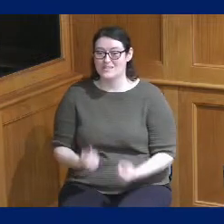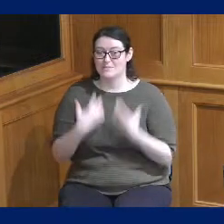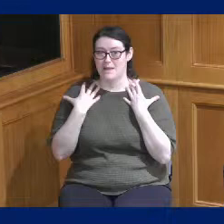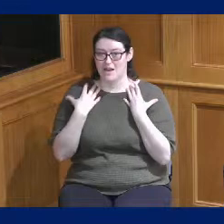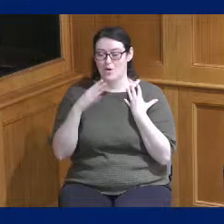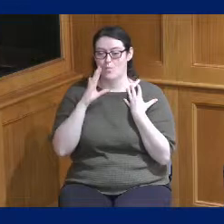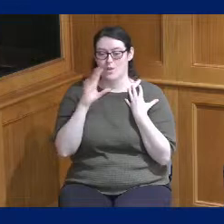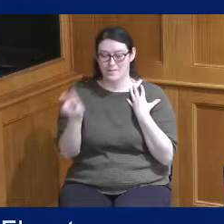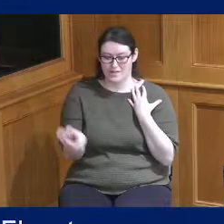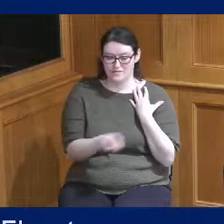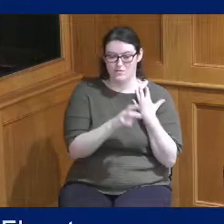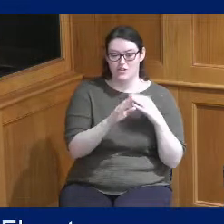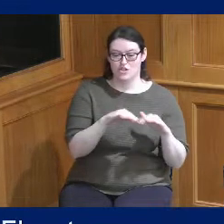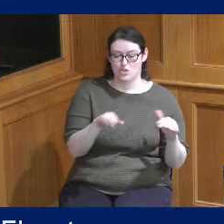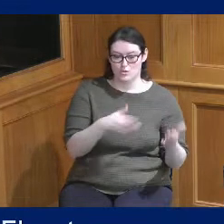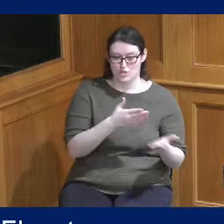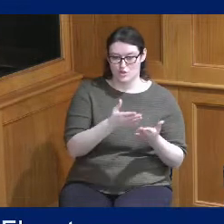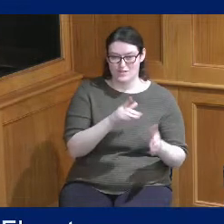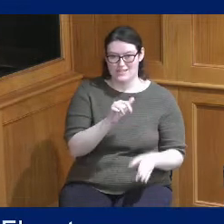Services Levy.